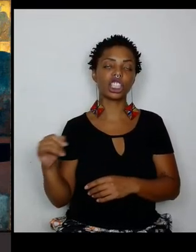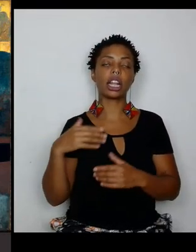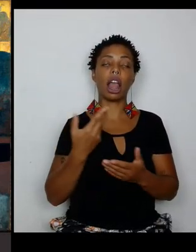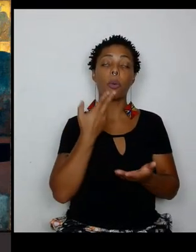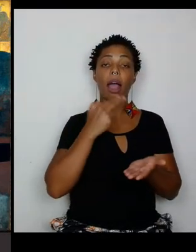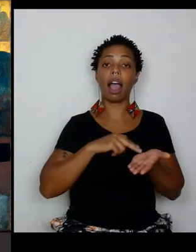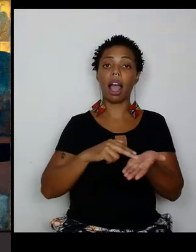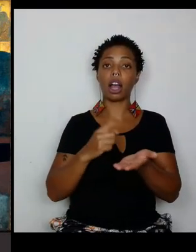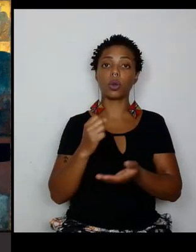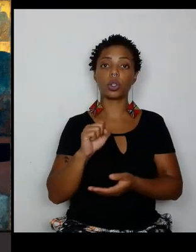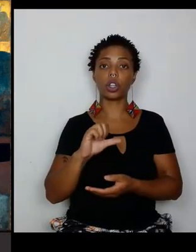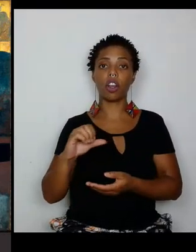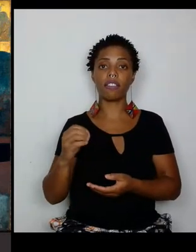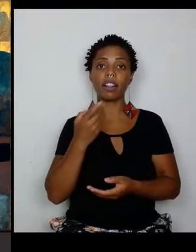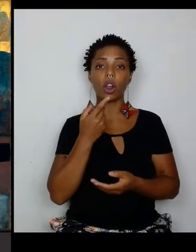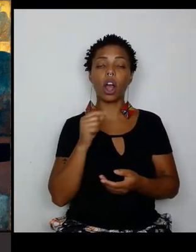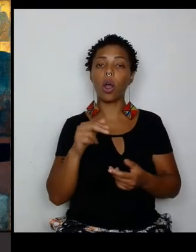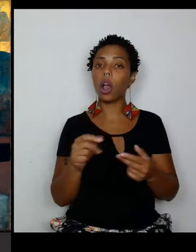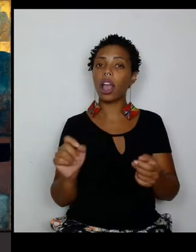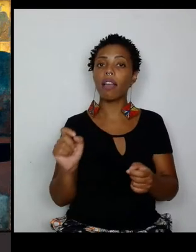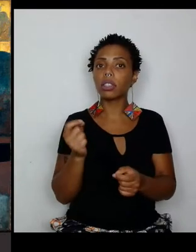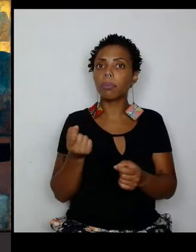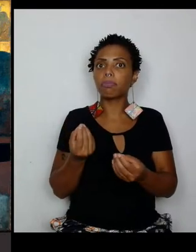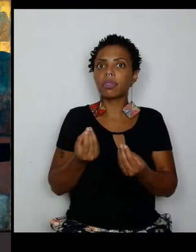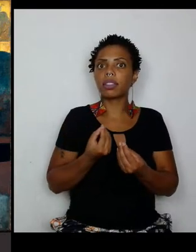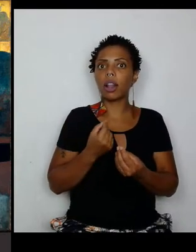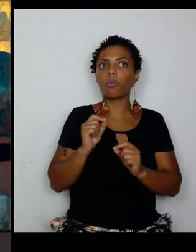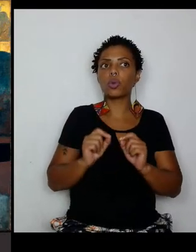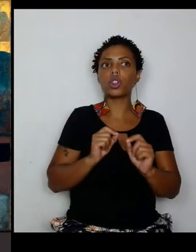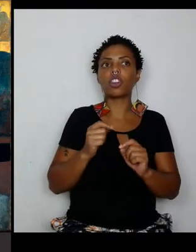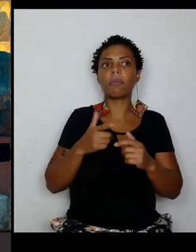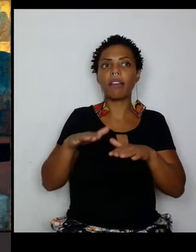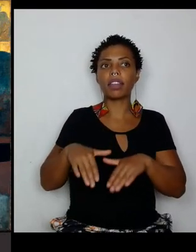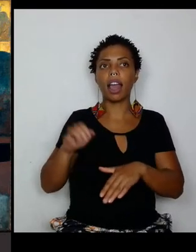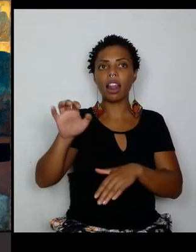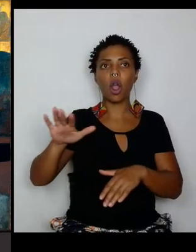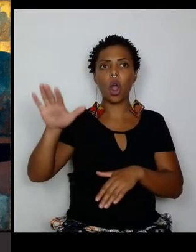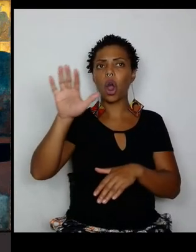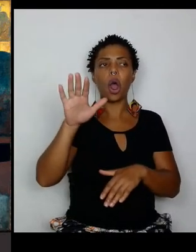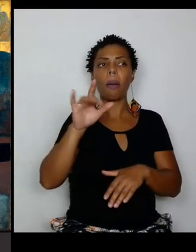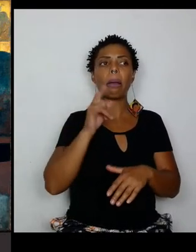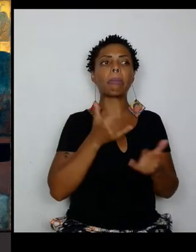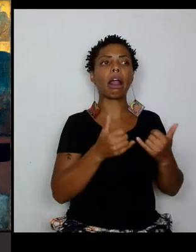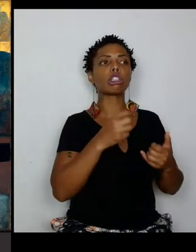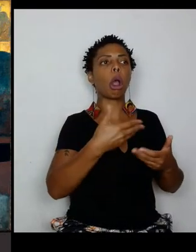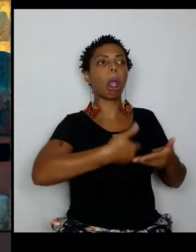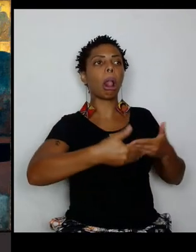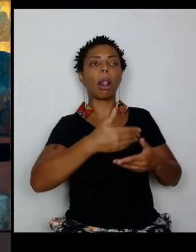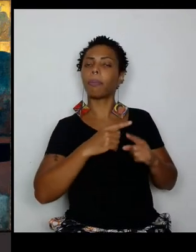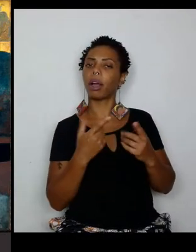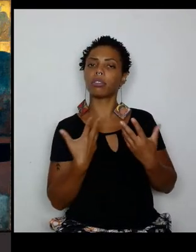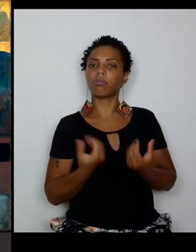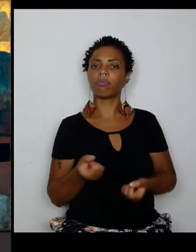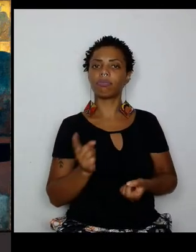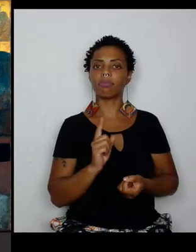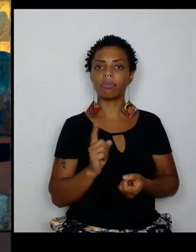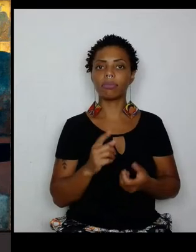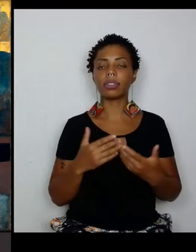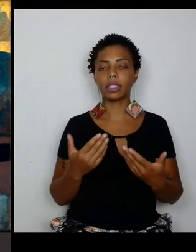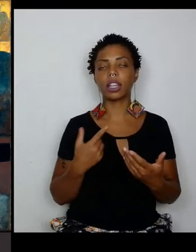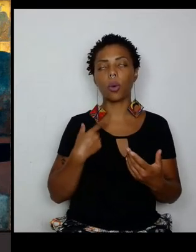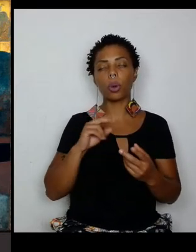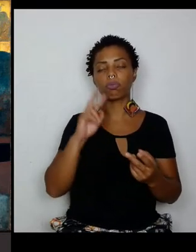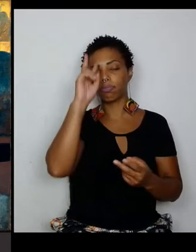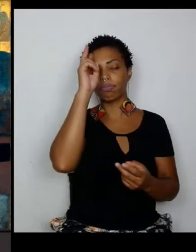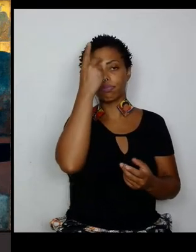convincing my mind is made up although since i returned to brittany i have modified my plans madagascar is too close to the civilized